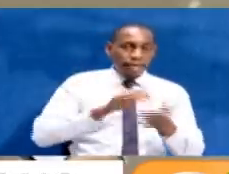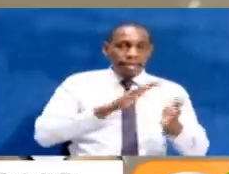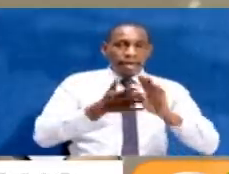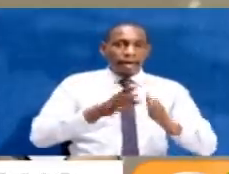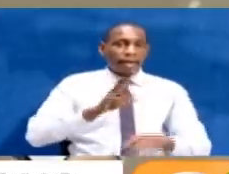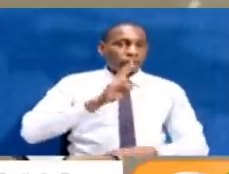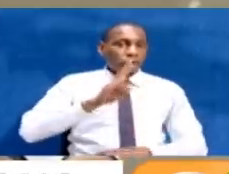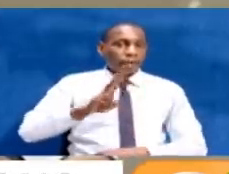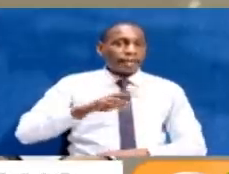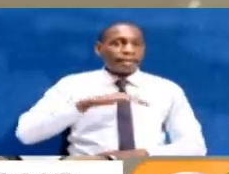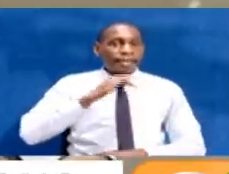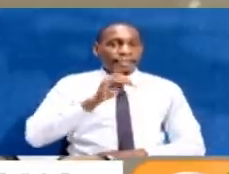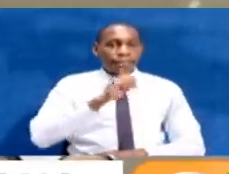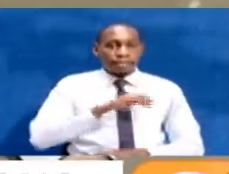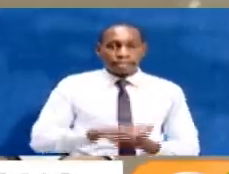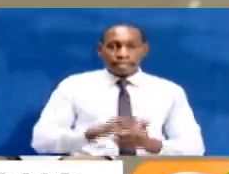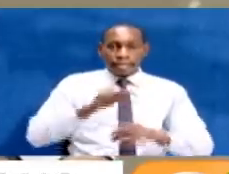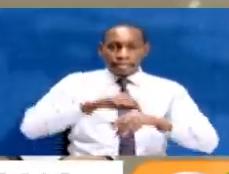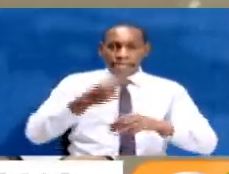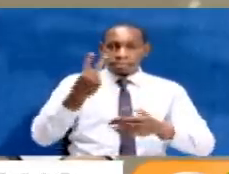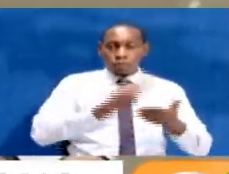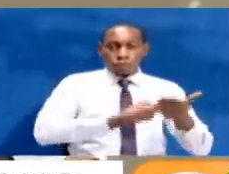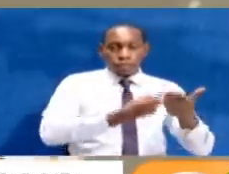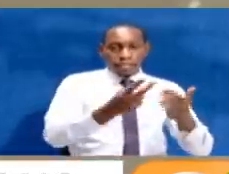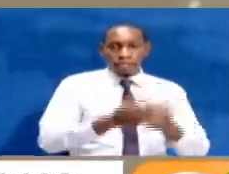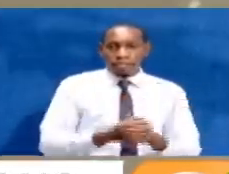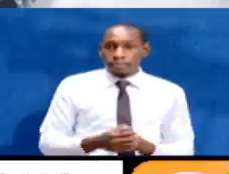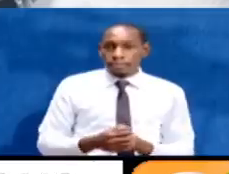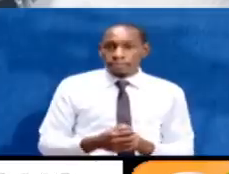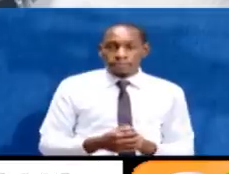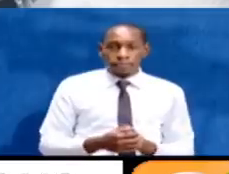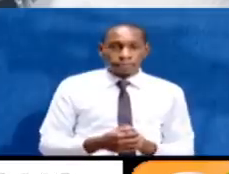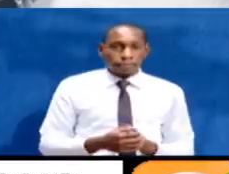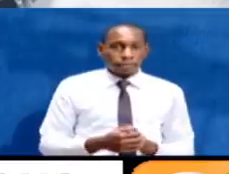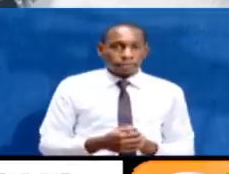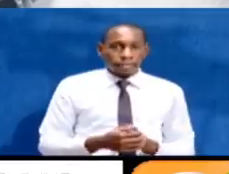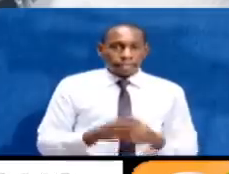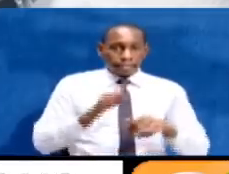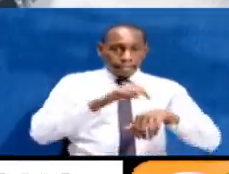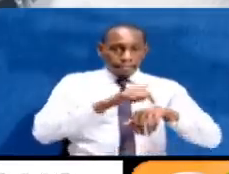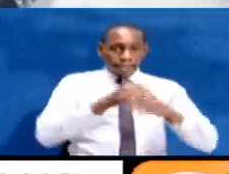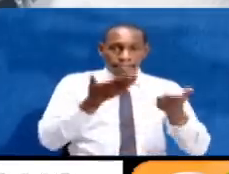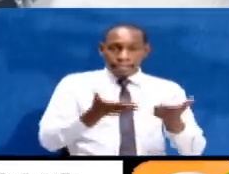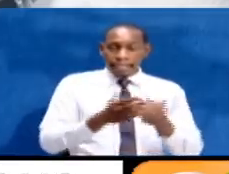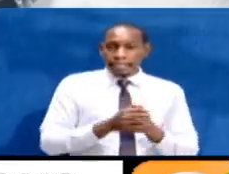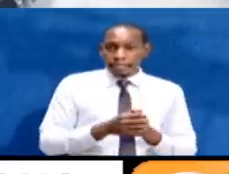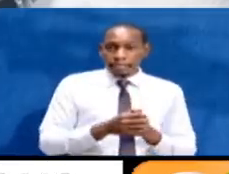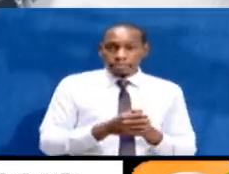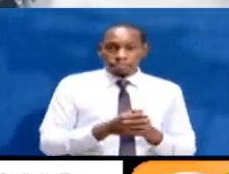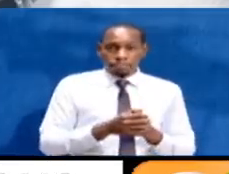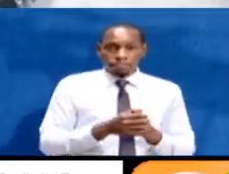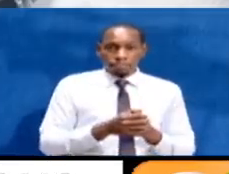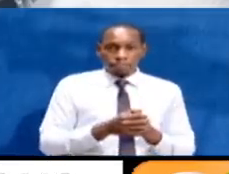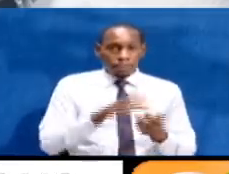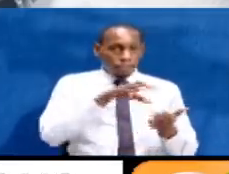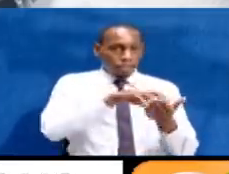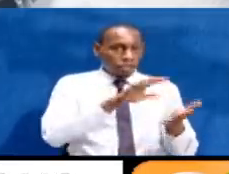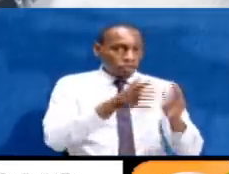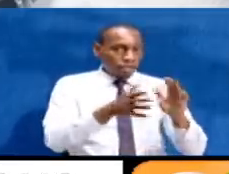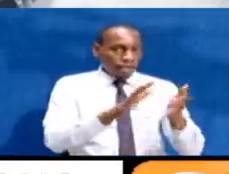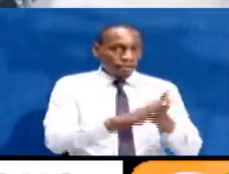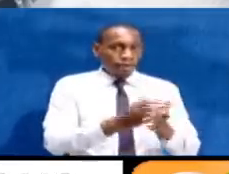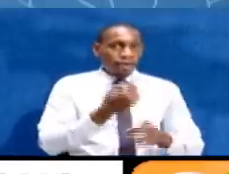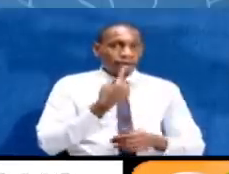to 200 deaths in two weeks. Yes, yeah. It's 236. And is that now you're talking about